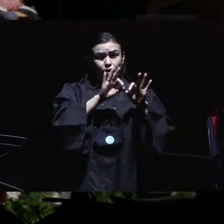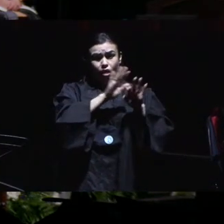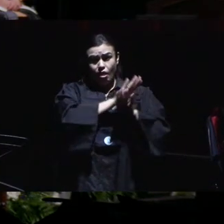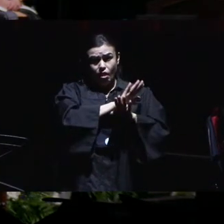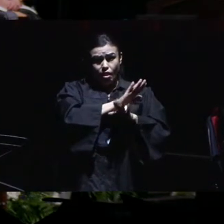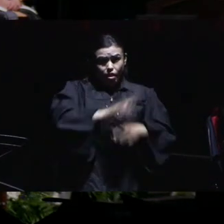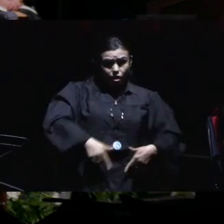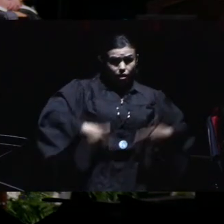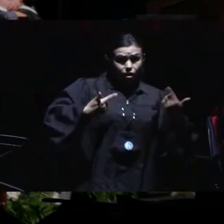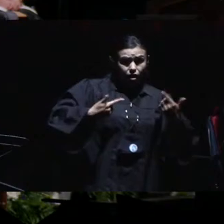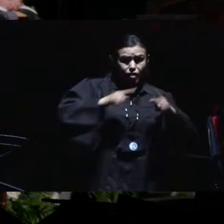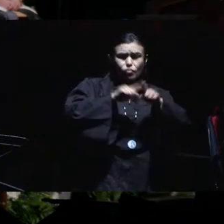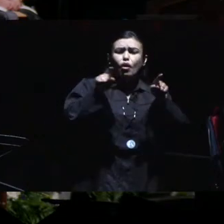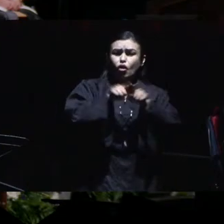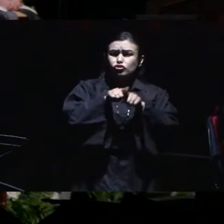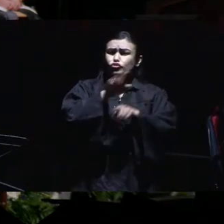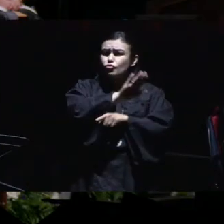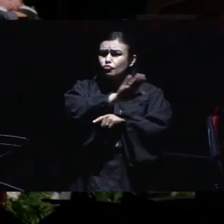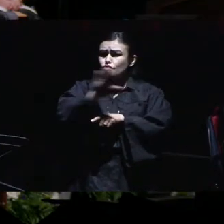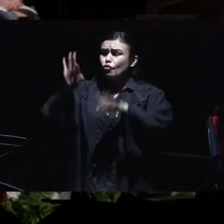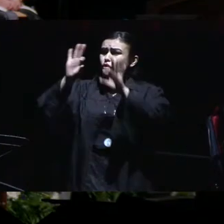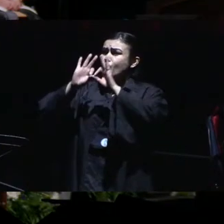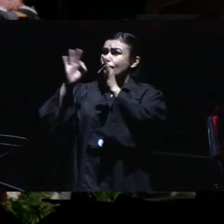you, particularly your families.